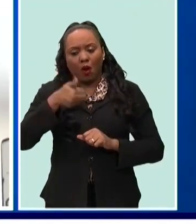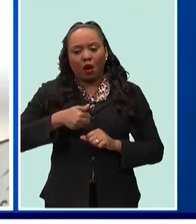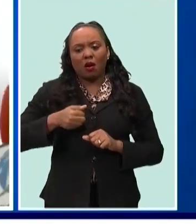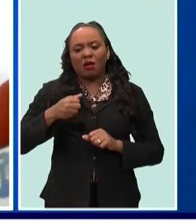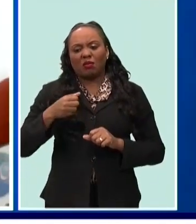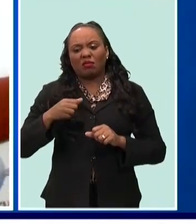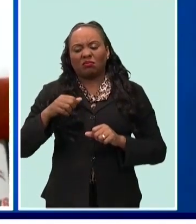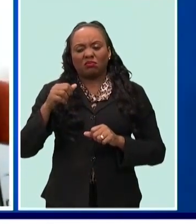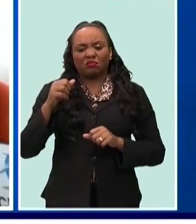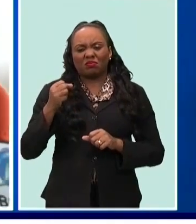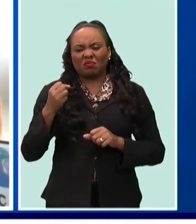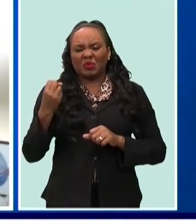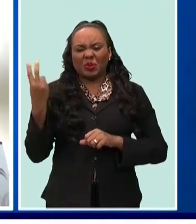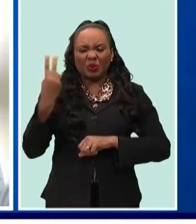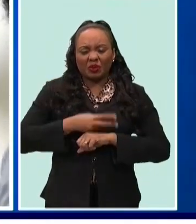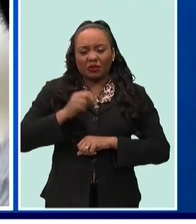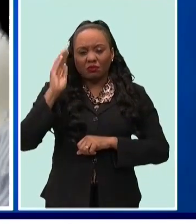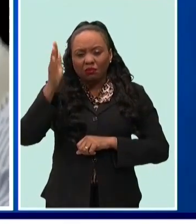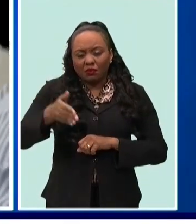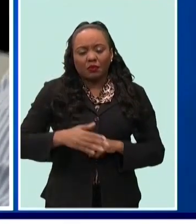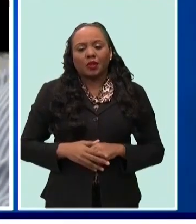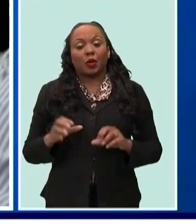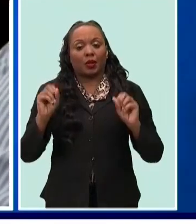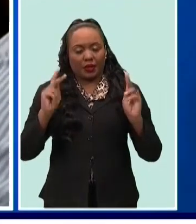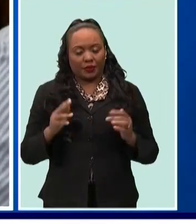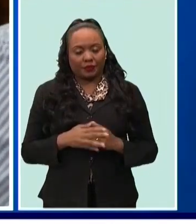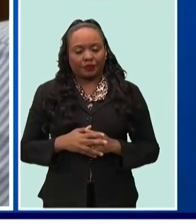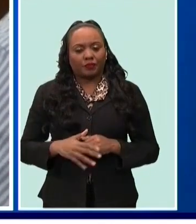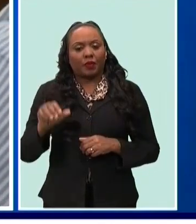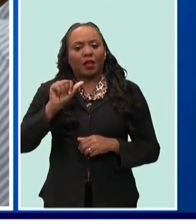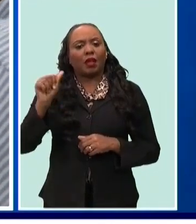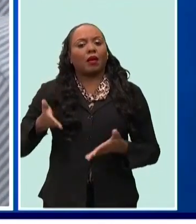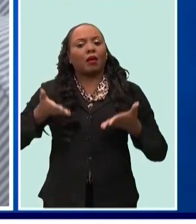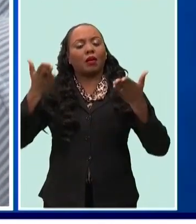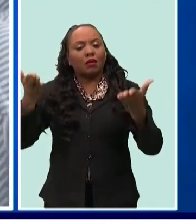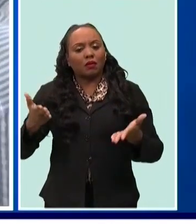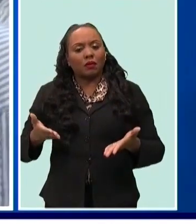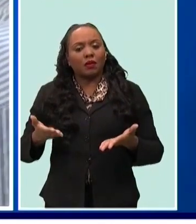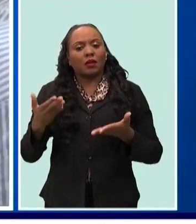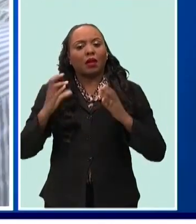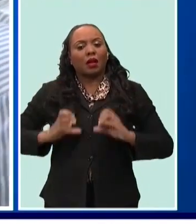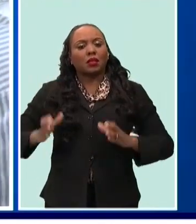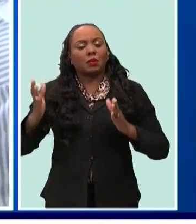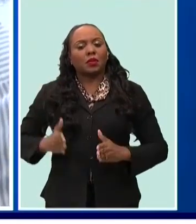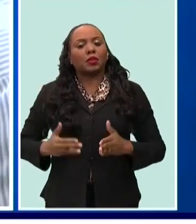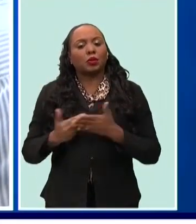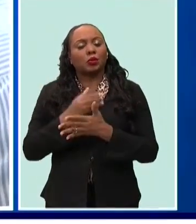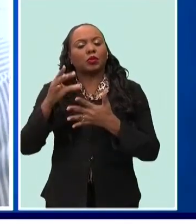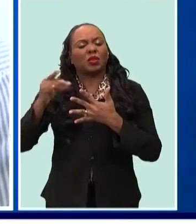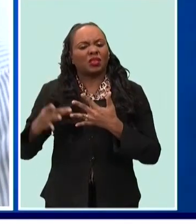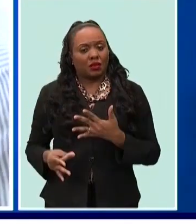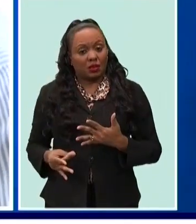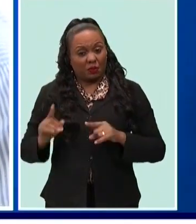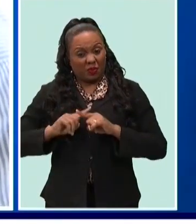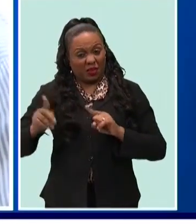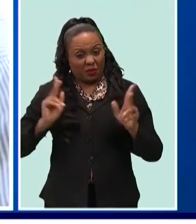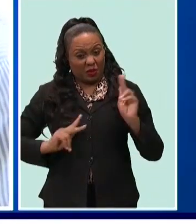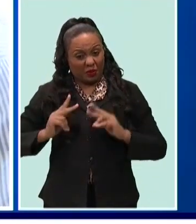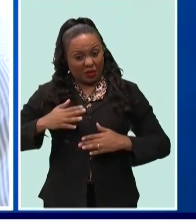the variant that American Airlines is now offering customers, is the airport happy with that variant? And tell me about the level of